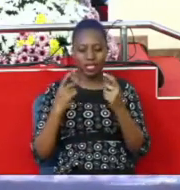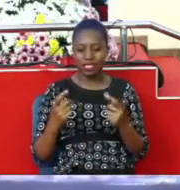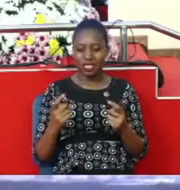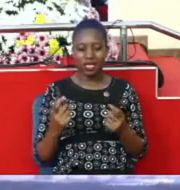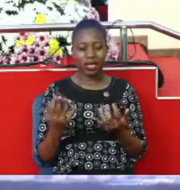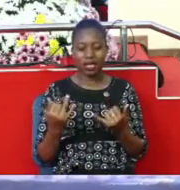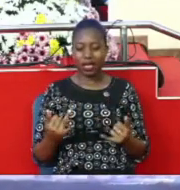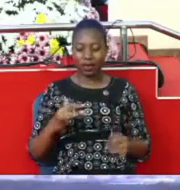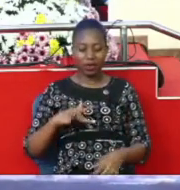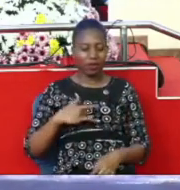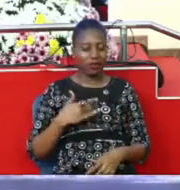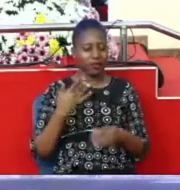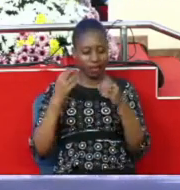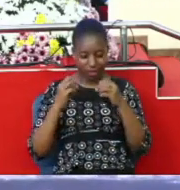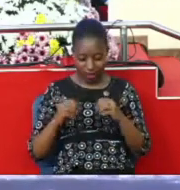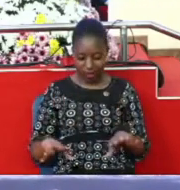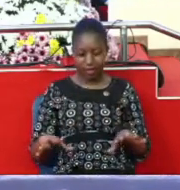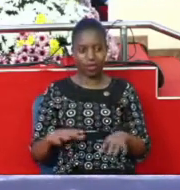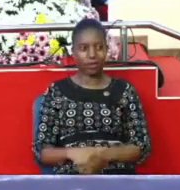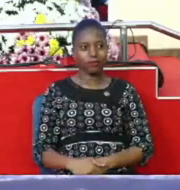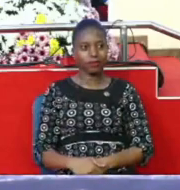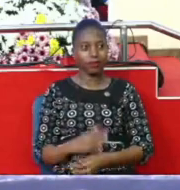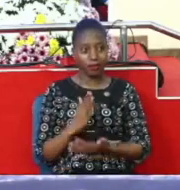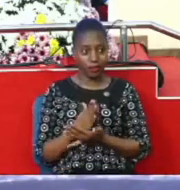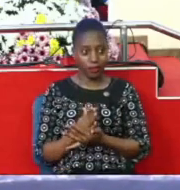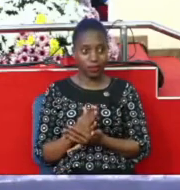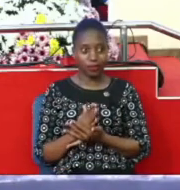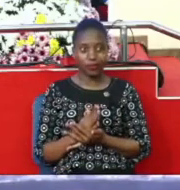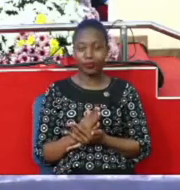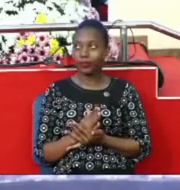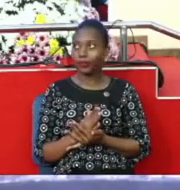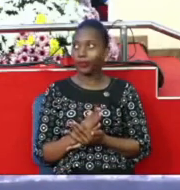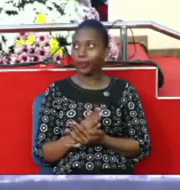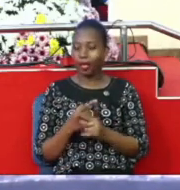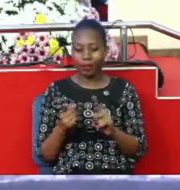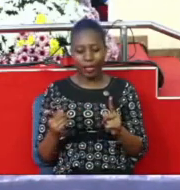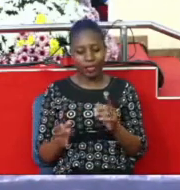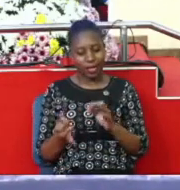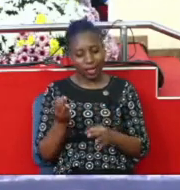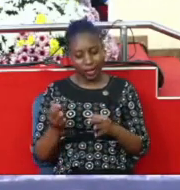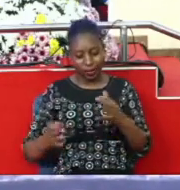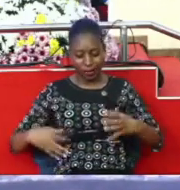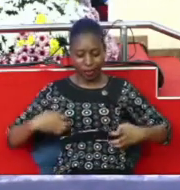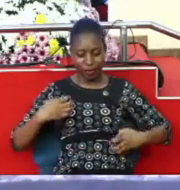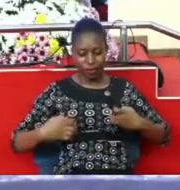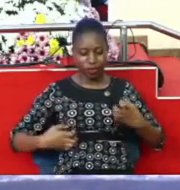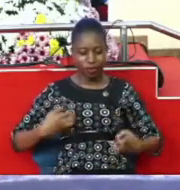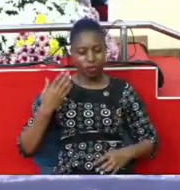That's what I'm saying. Even if your emotion don't feel it, you are still guilty as charged.